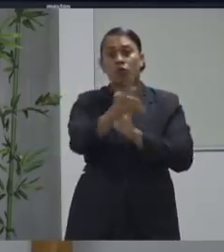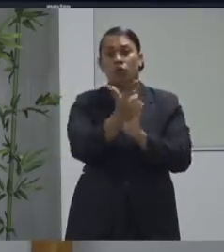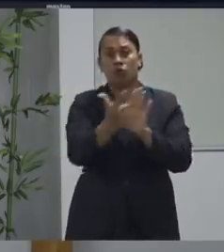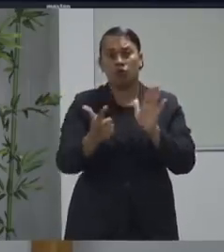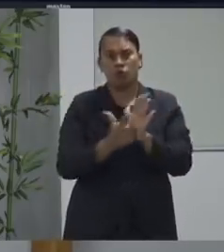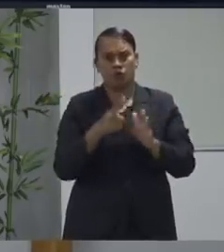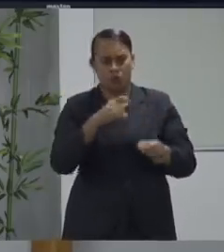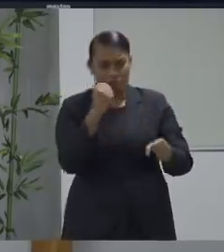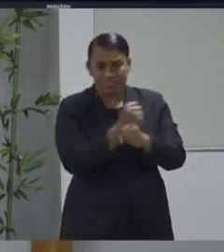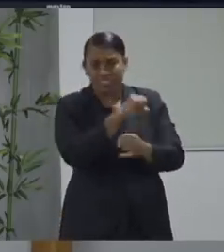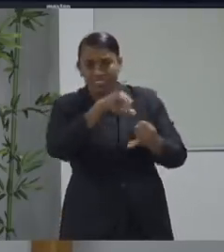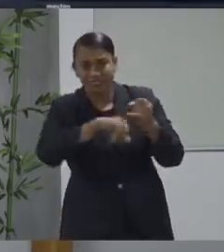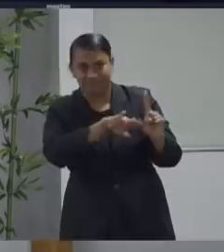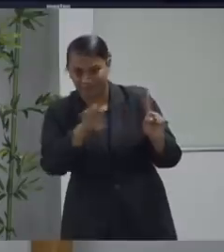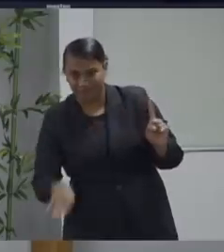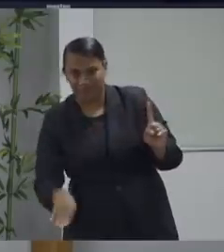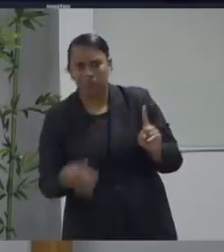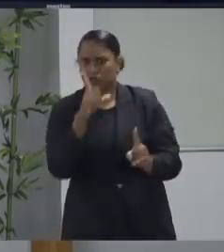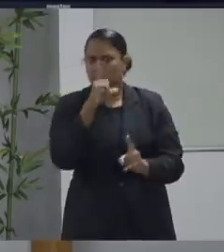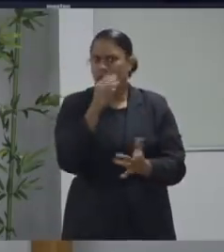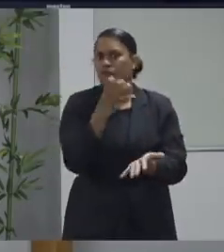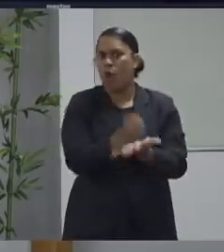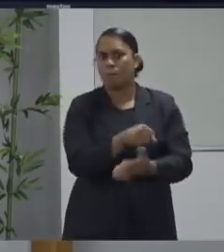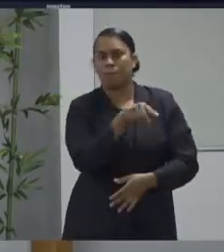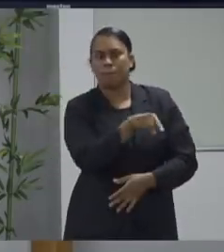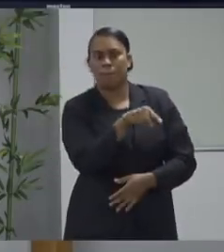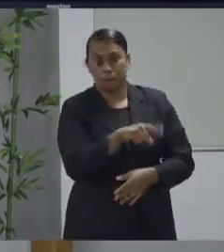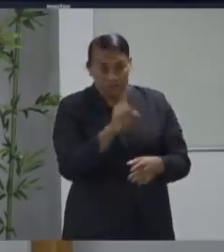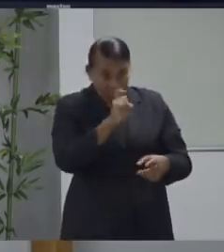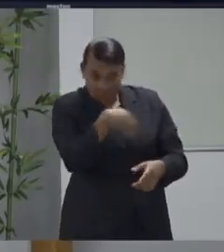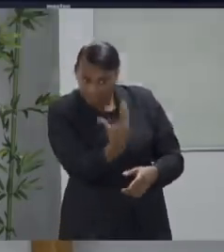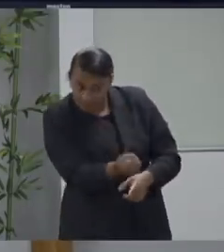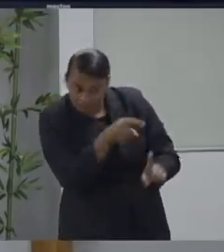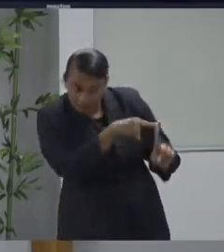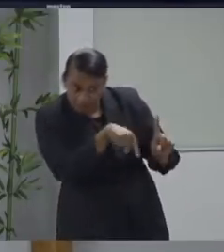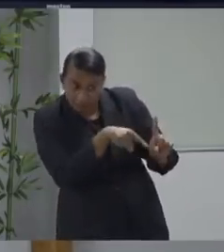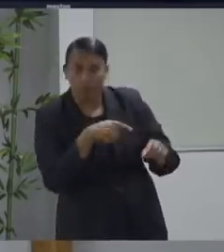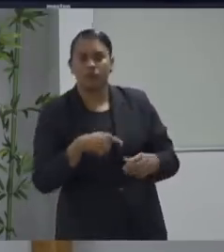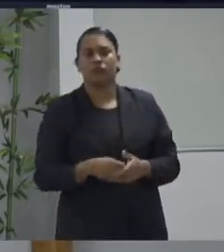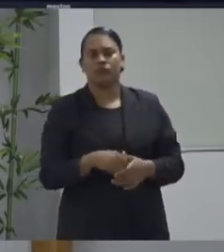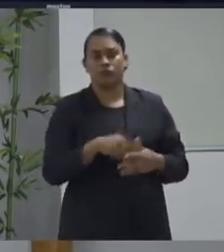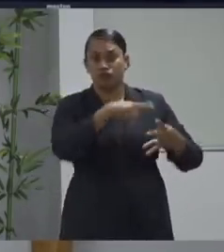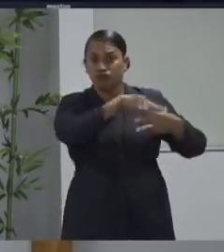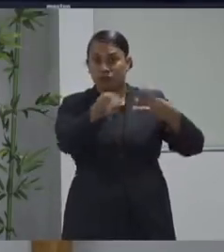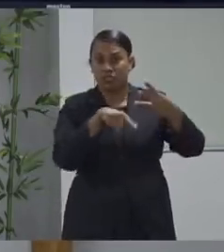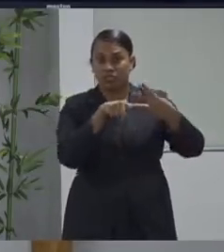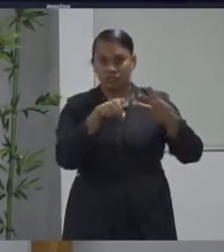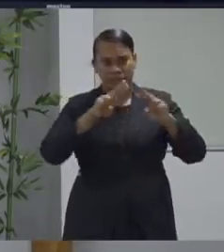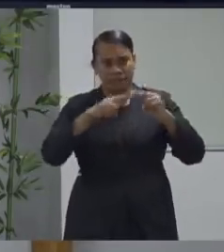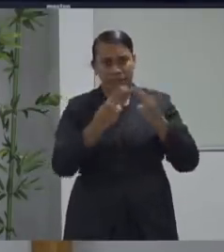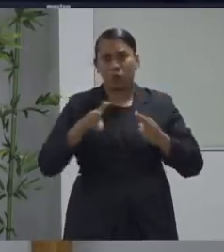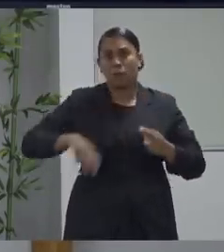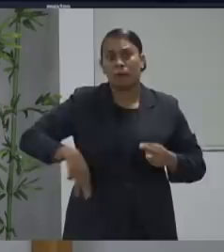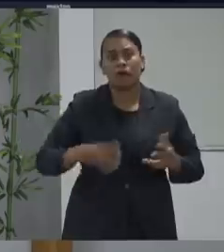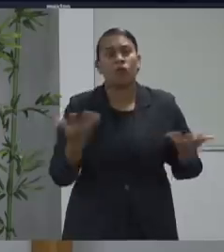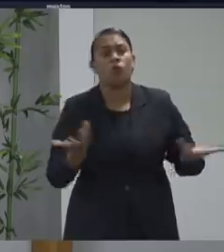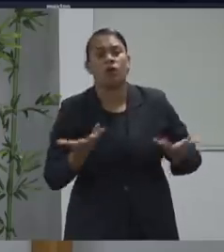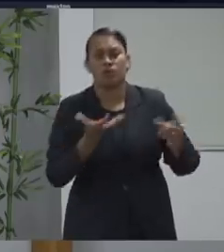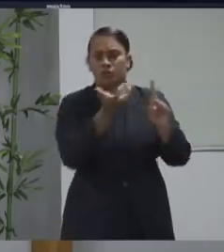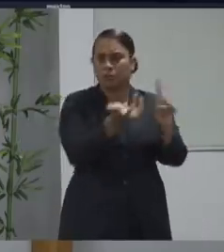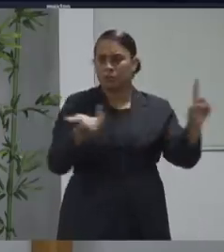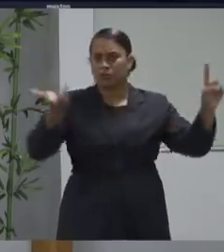to confirm their results. In the meantime, all 3 family members remain in isolation at Lambasa